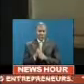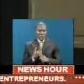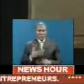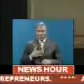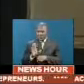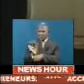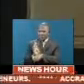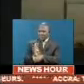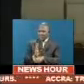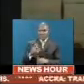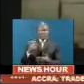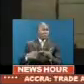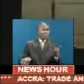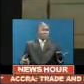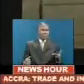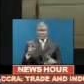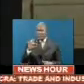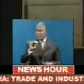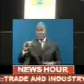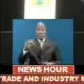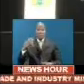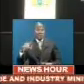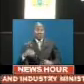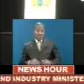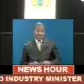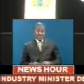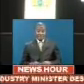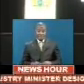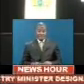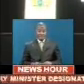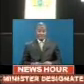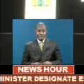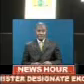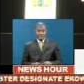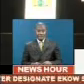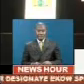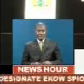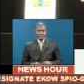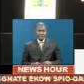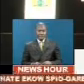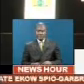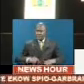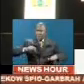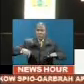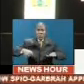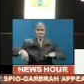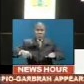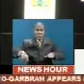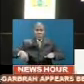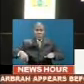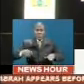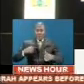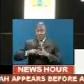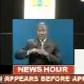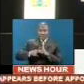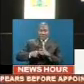is worth almost a million Ghana cedis. Fashion has actually been a passion for some time. When I started Harmony